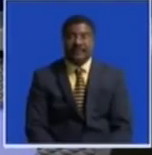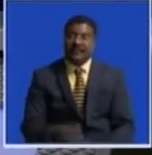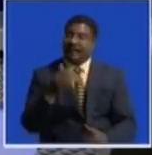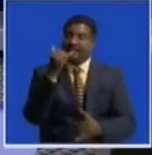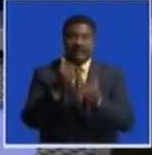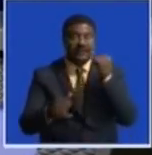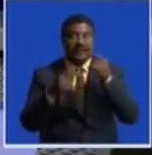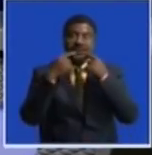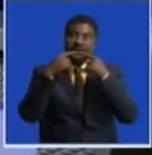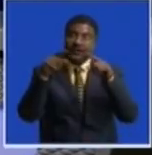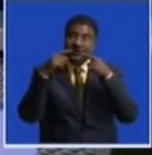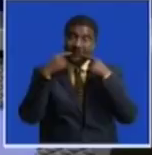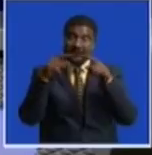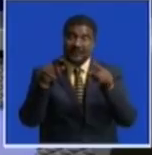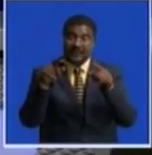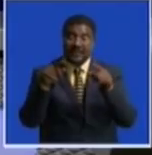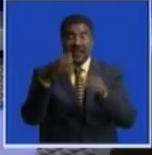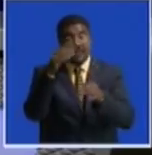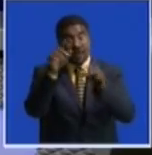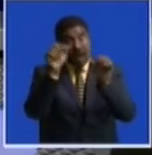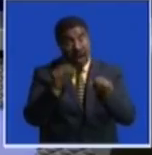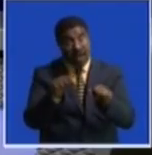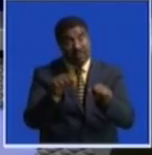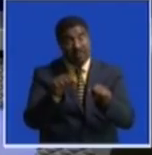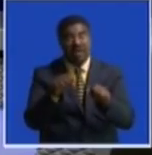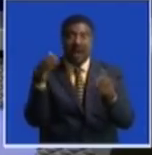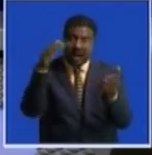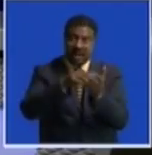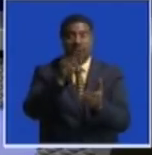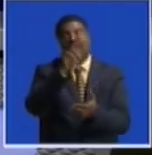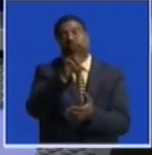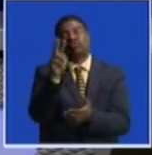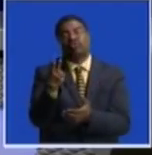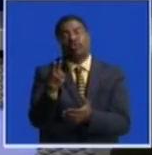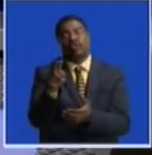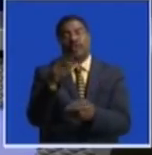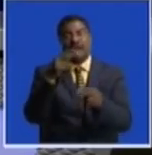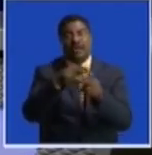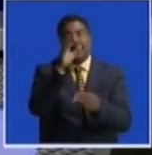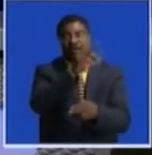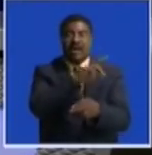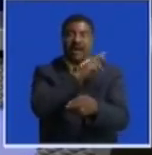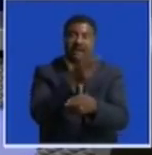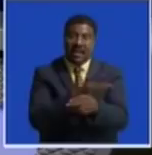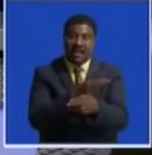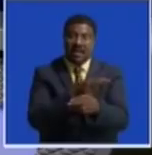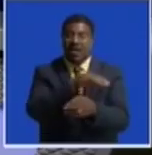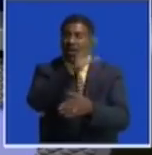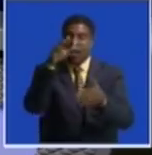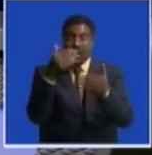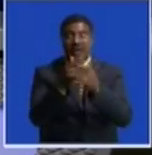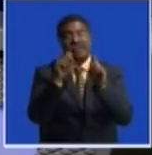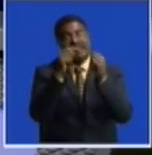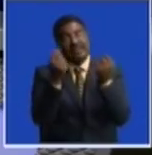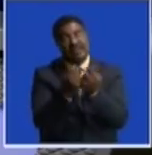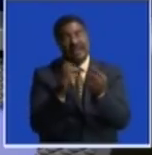That's it. That's all the news in this edition. If you can, do make a date with us again at 22 hours. I'm Rafa Kumanda. On behalf of the entire production